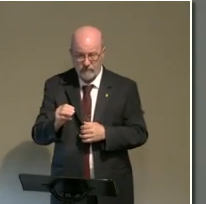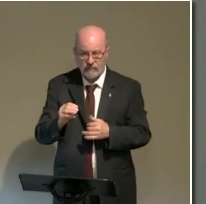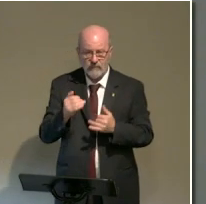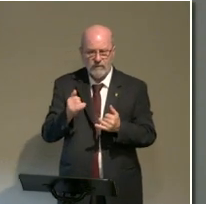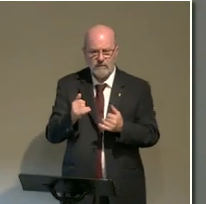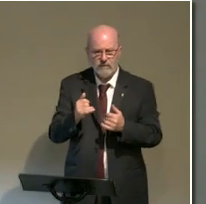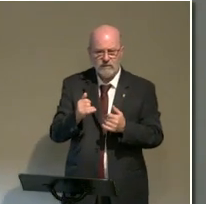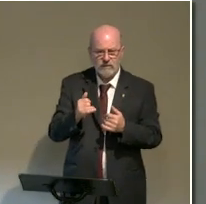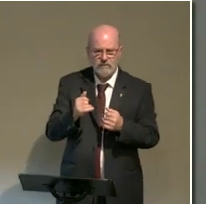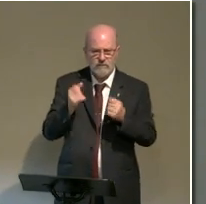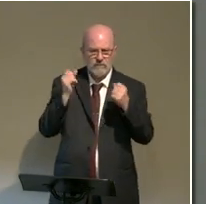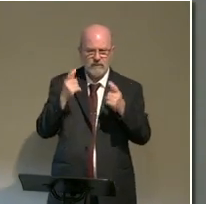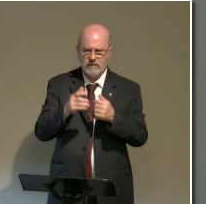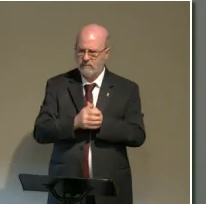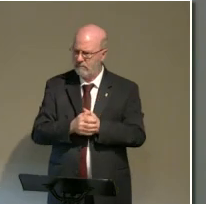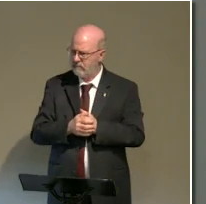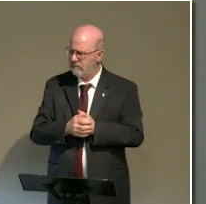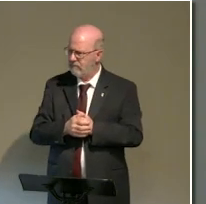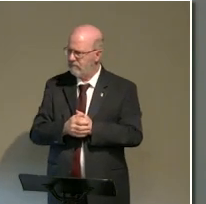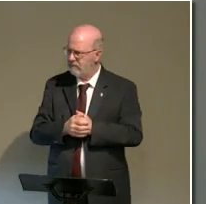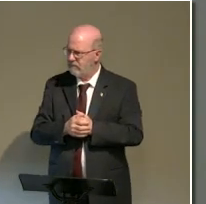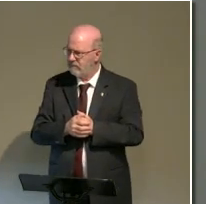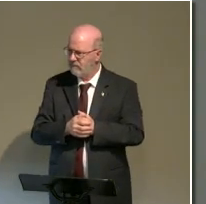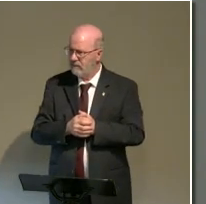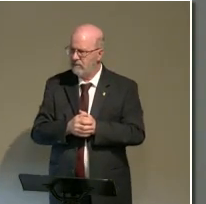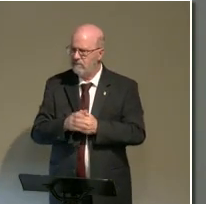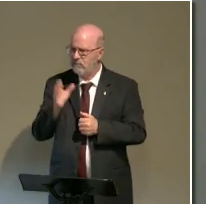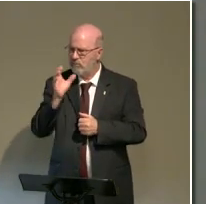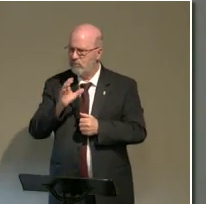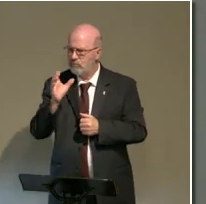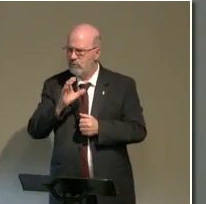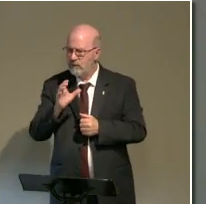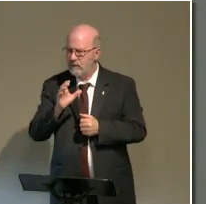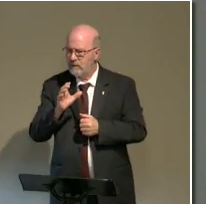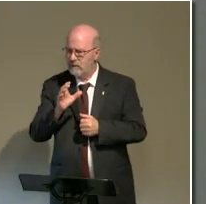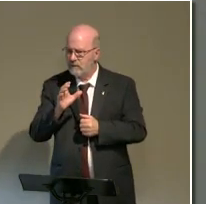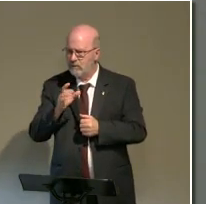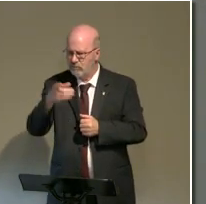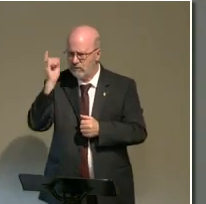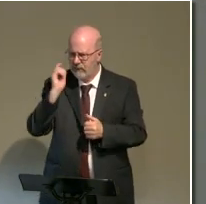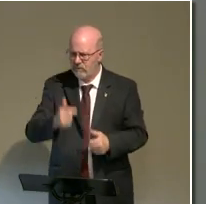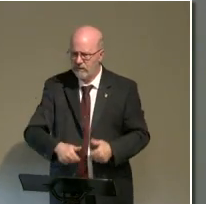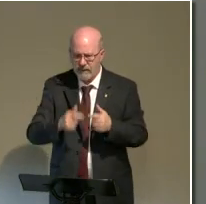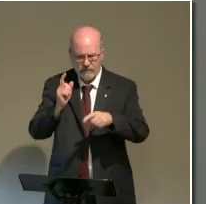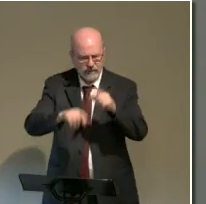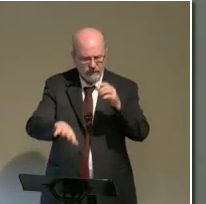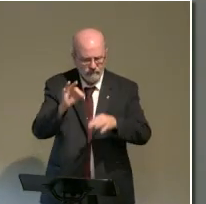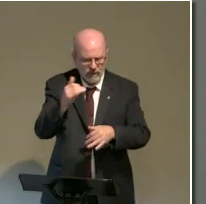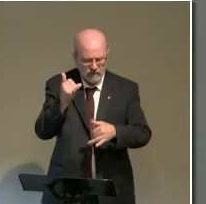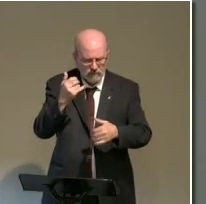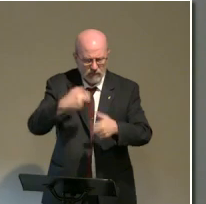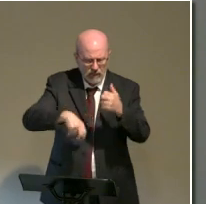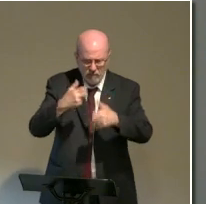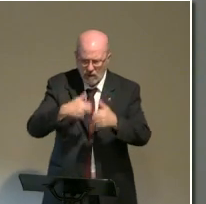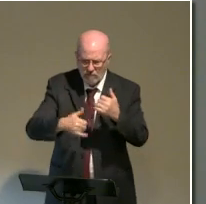Now, I find it unbelievable that they're looking to Daniel's life and they can't find fault in